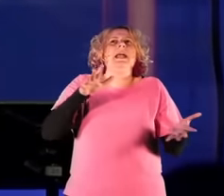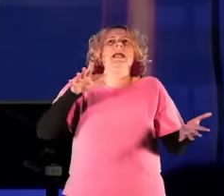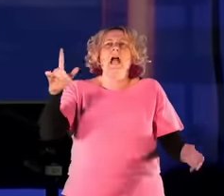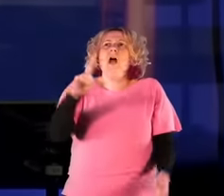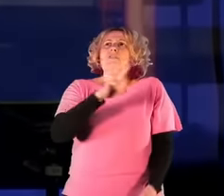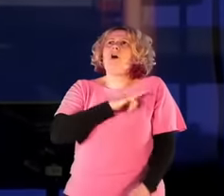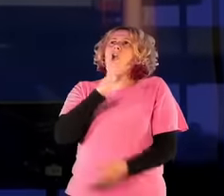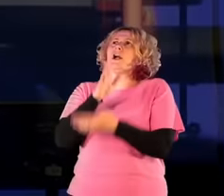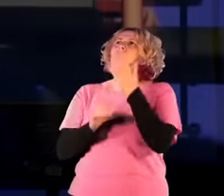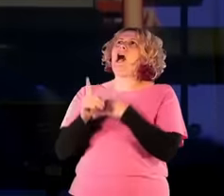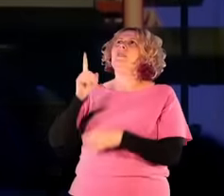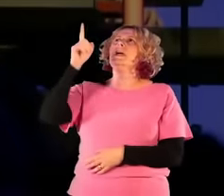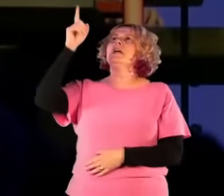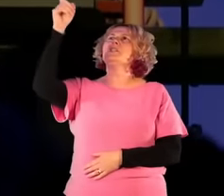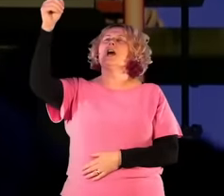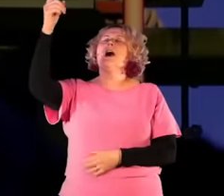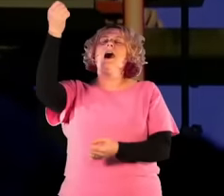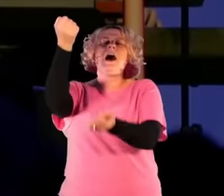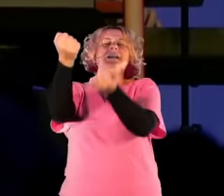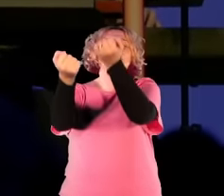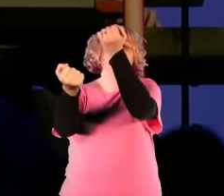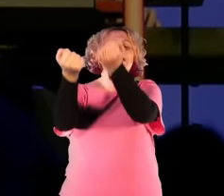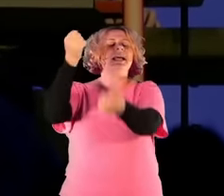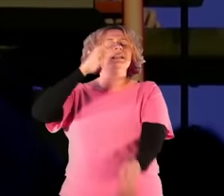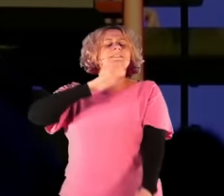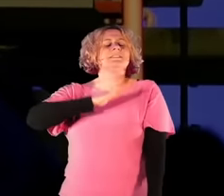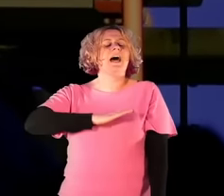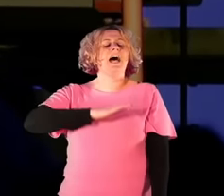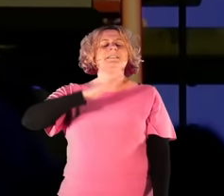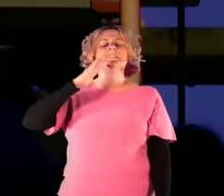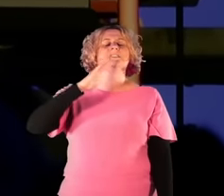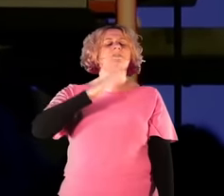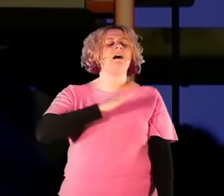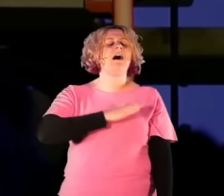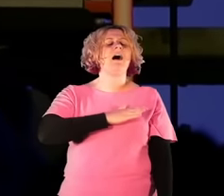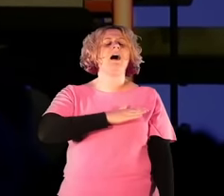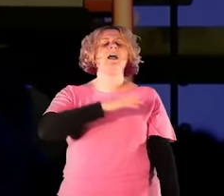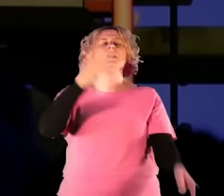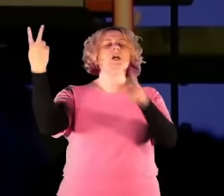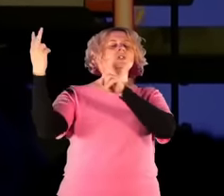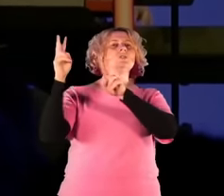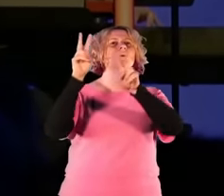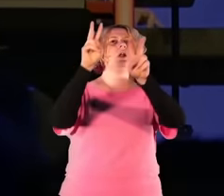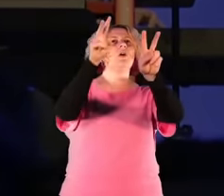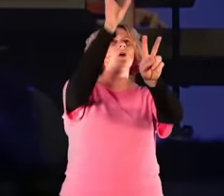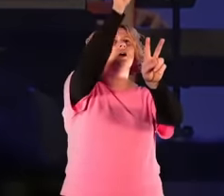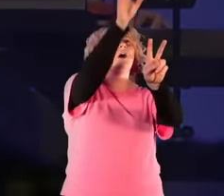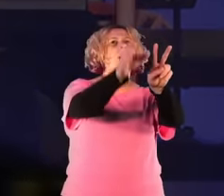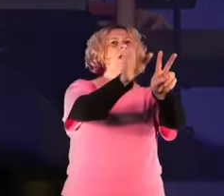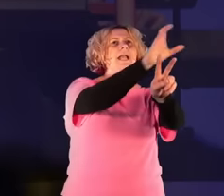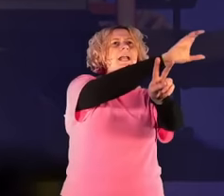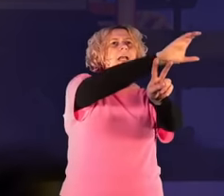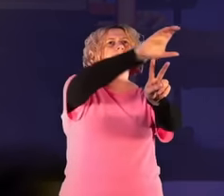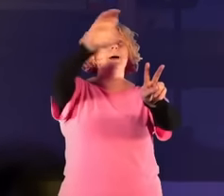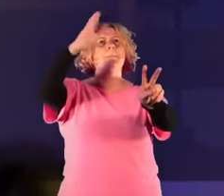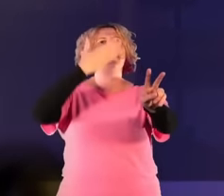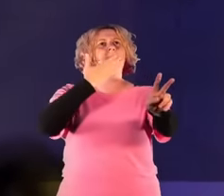free. For God the just is satisfied to look on.